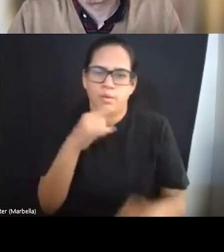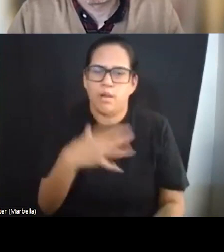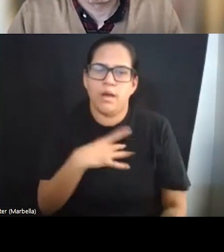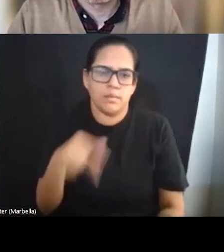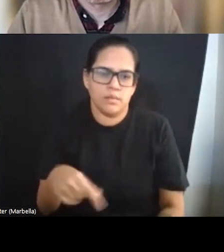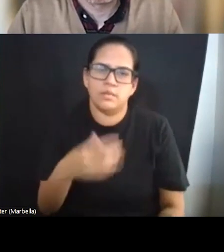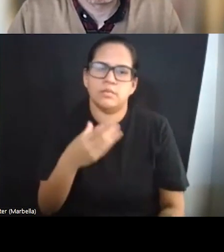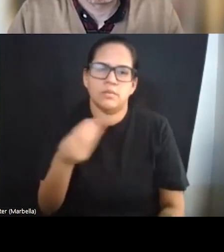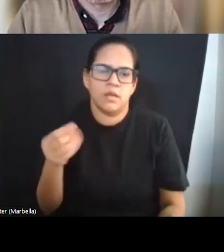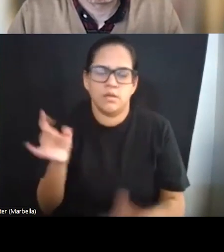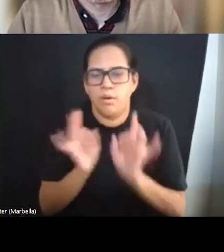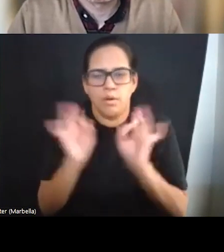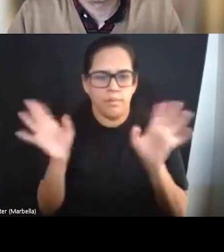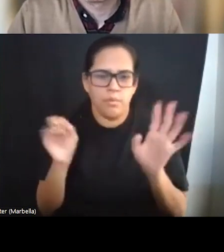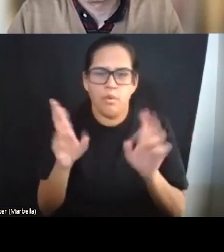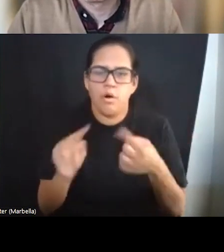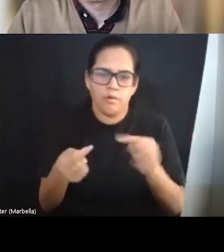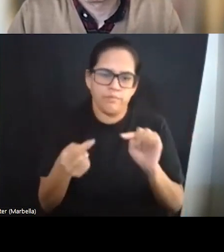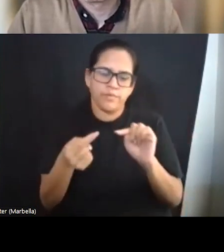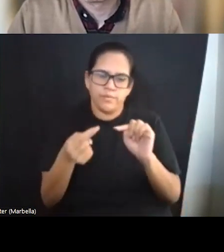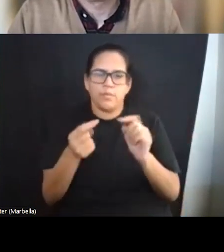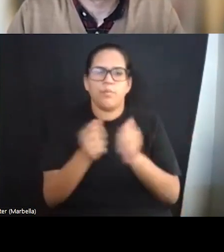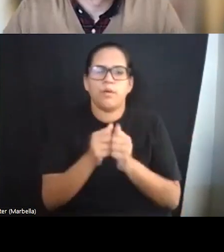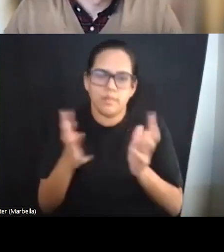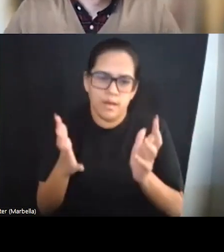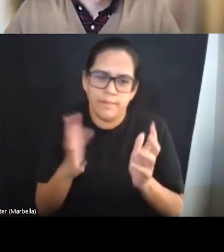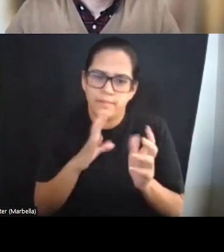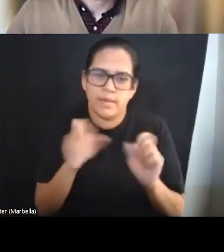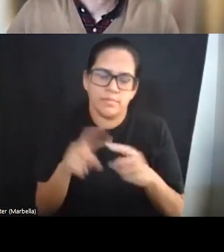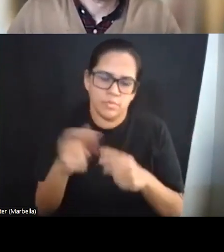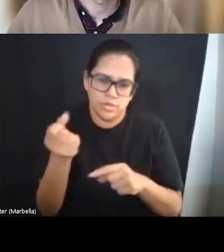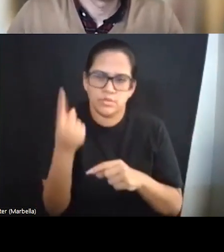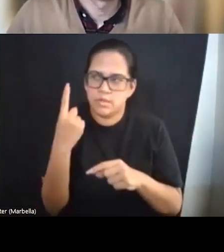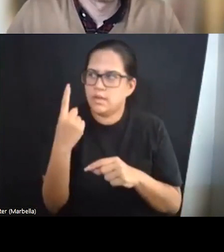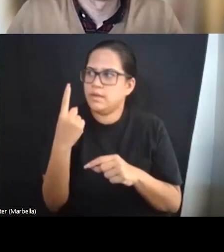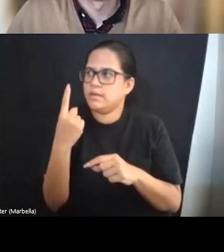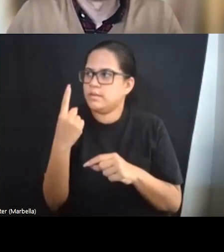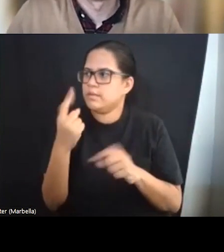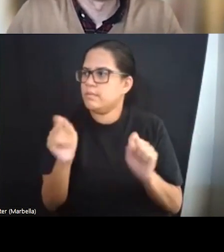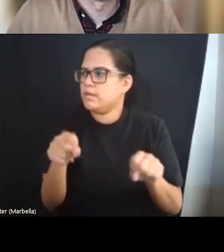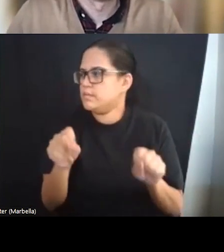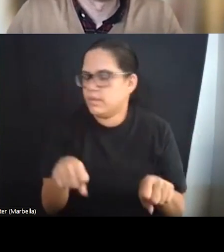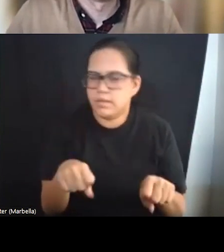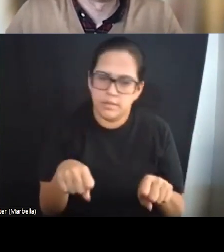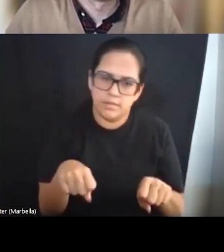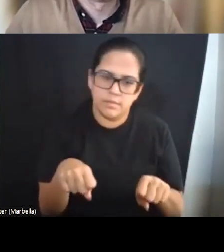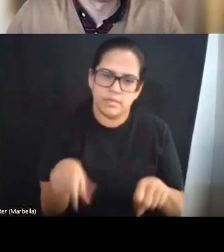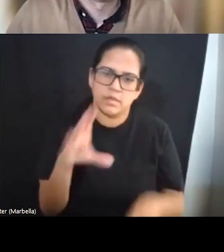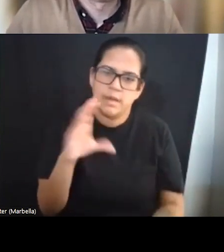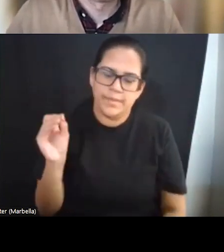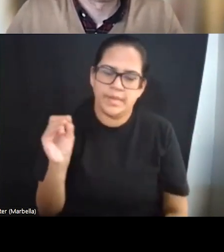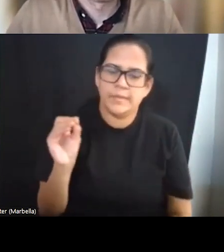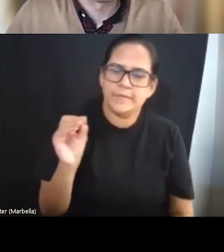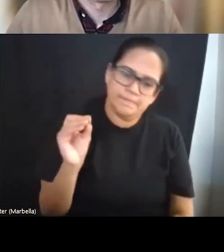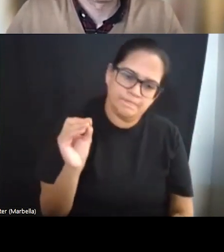This is horrible or harmful, without really even understanding the possibilities. These companies